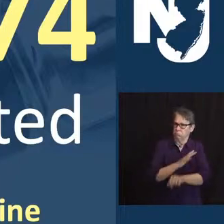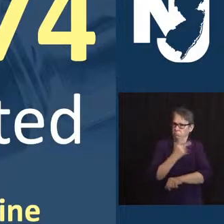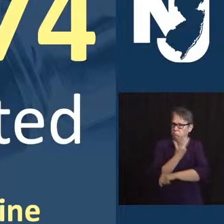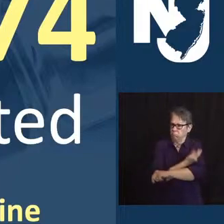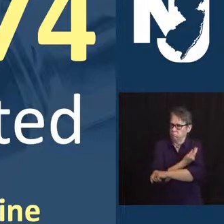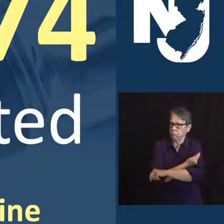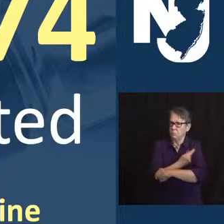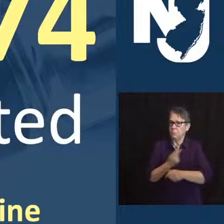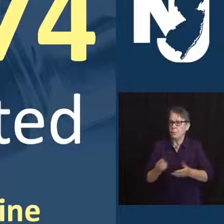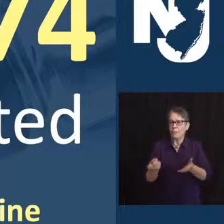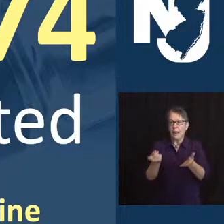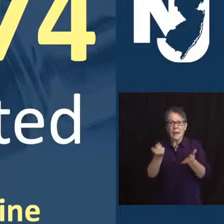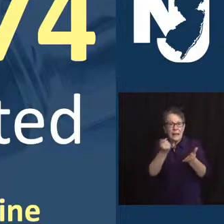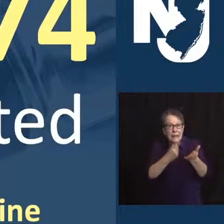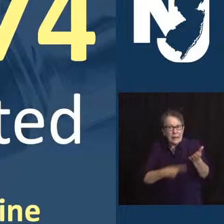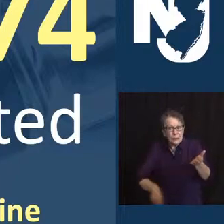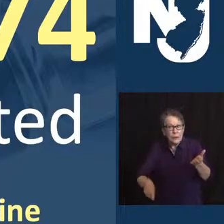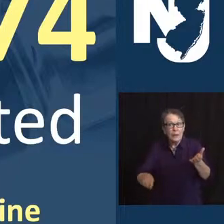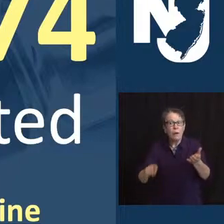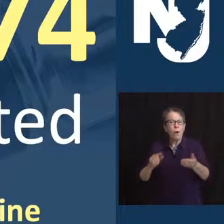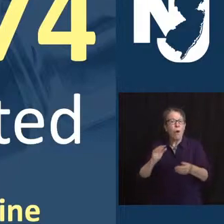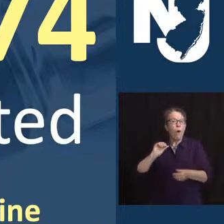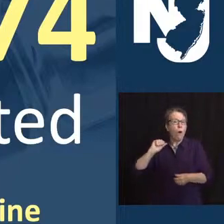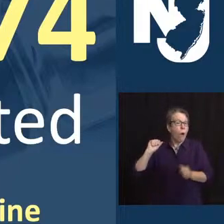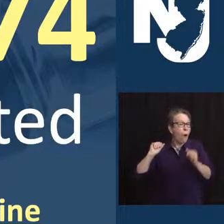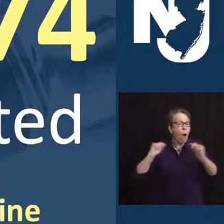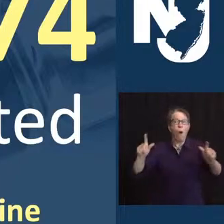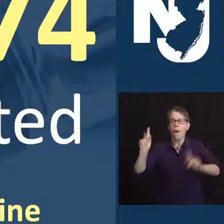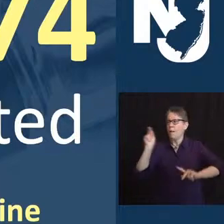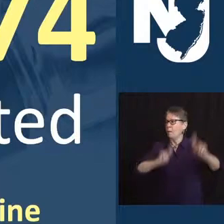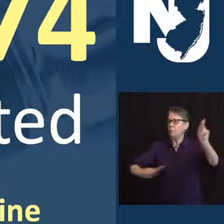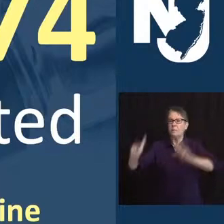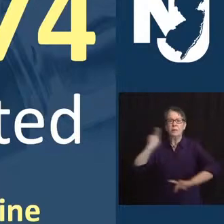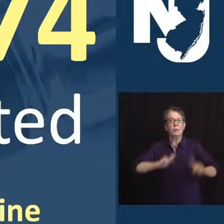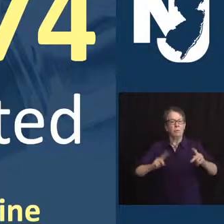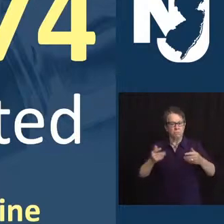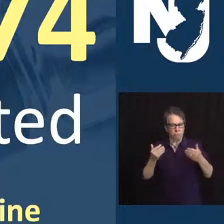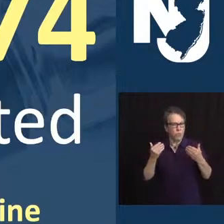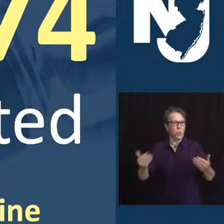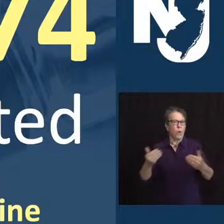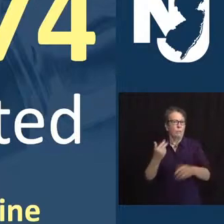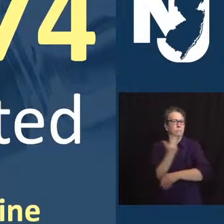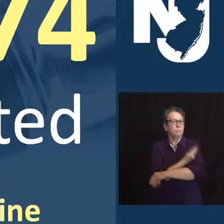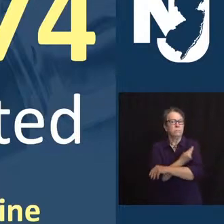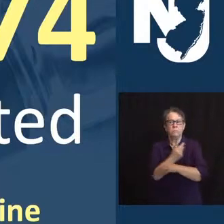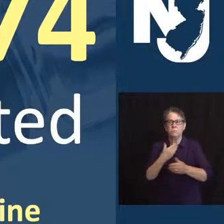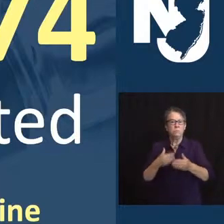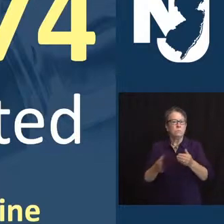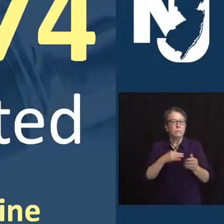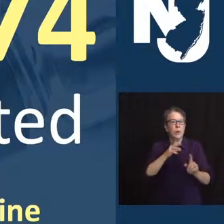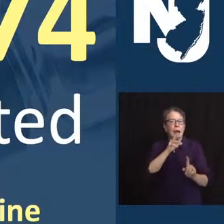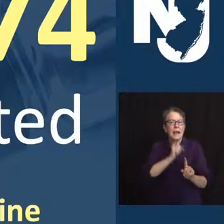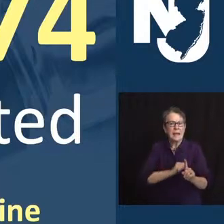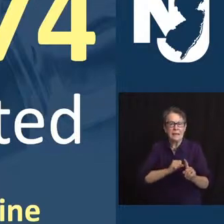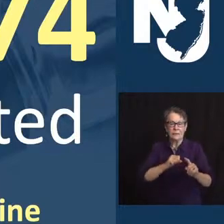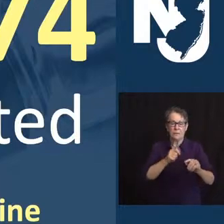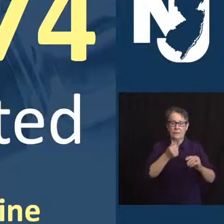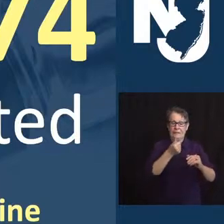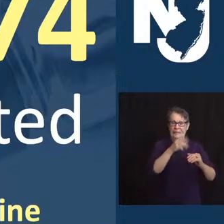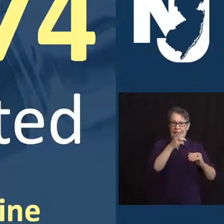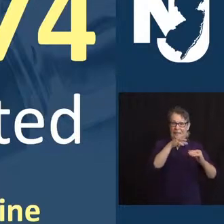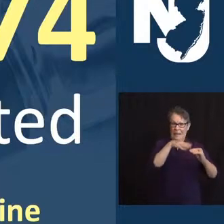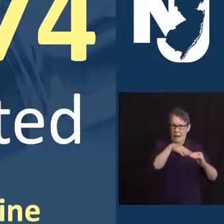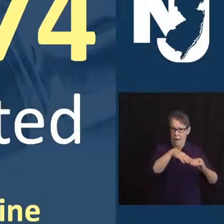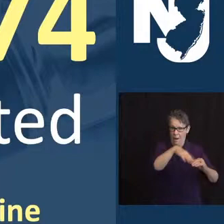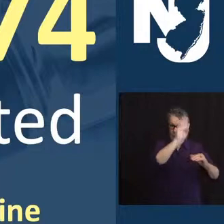for vaccine eligibility, and all New Jerseyans age 16 and over will be able to begin making their appointments.